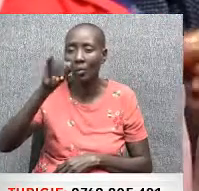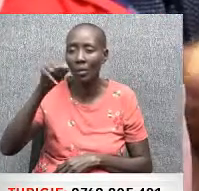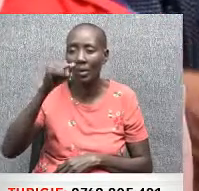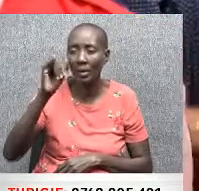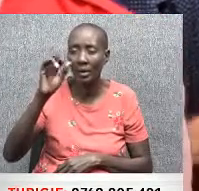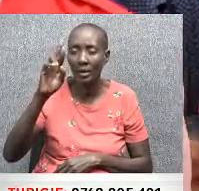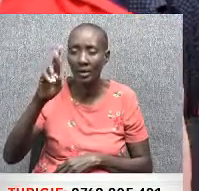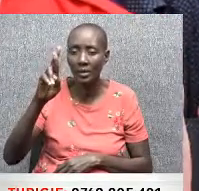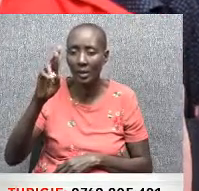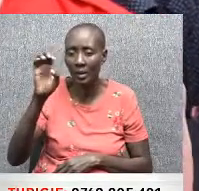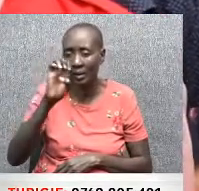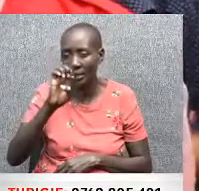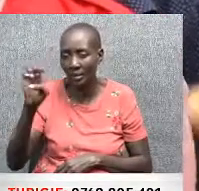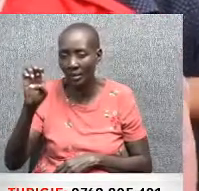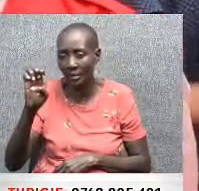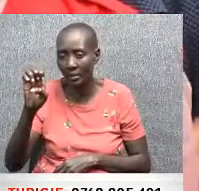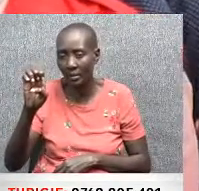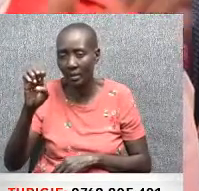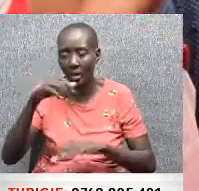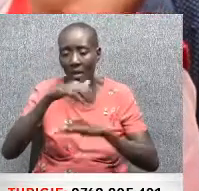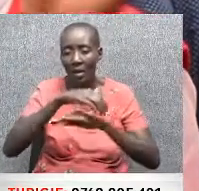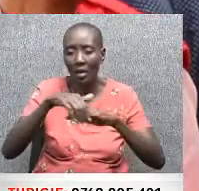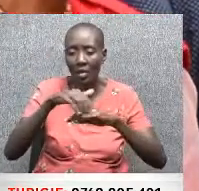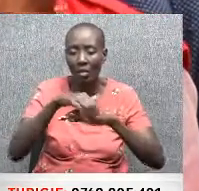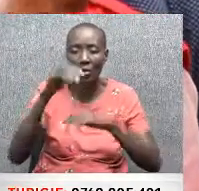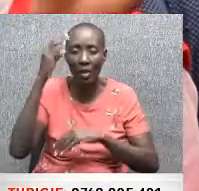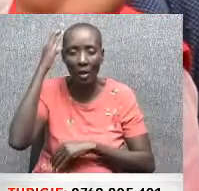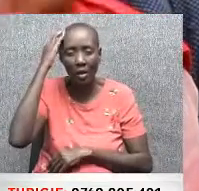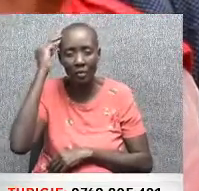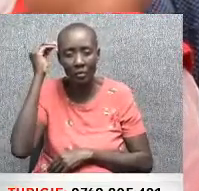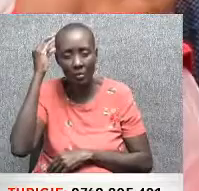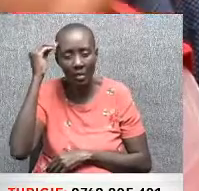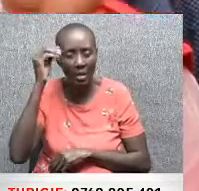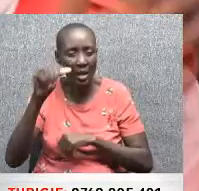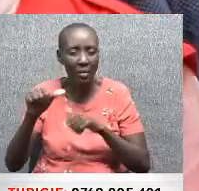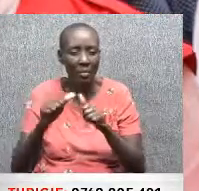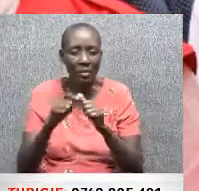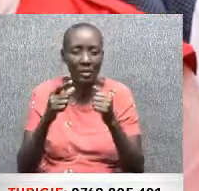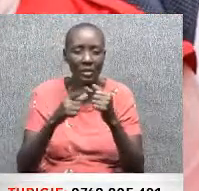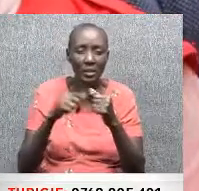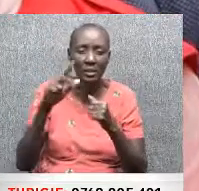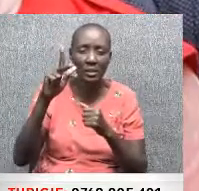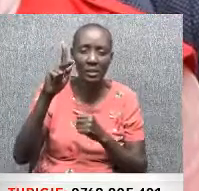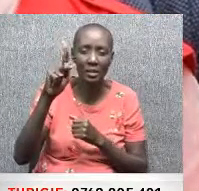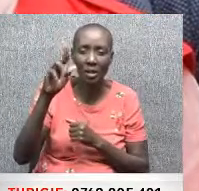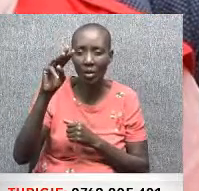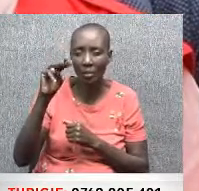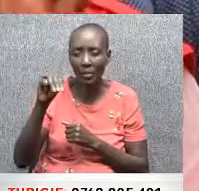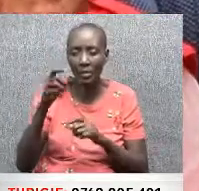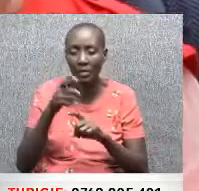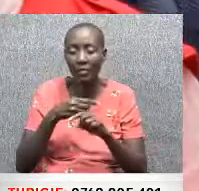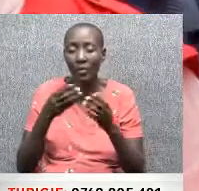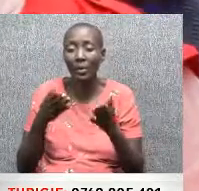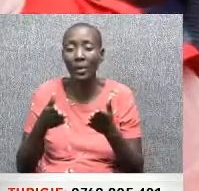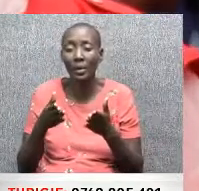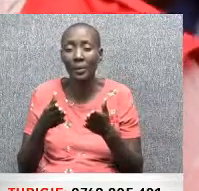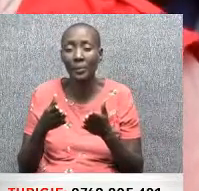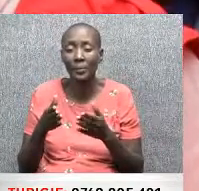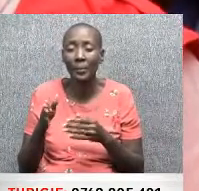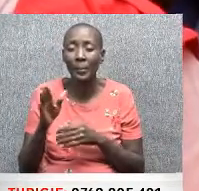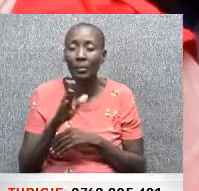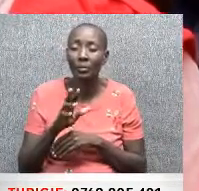which is bordering Somalia, and the border is about 6 kilometers from here. Where you can be able to